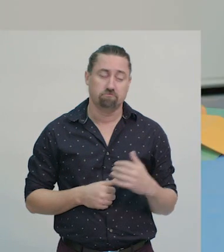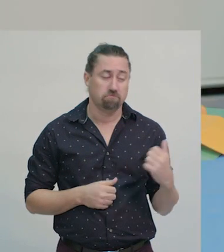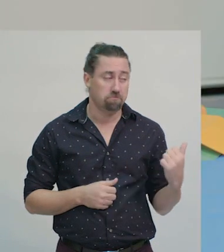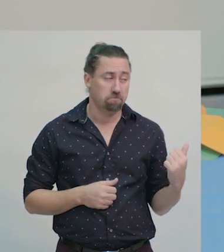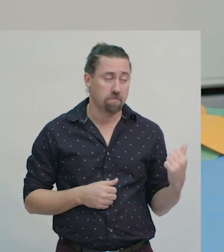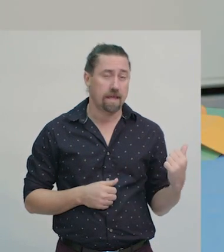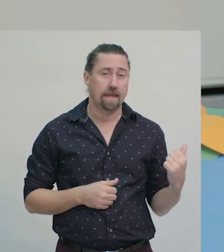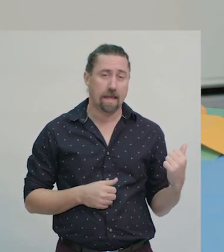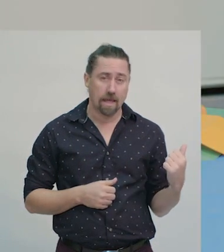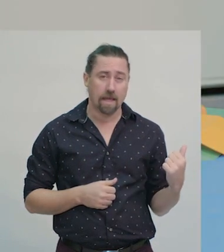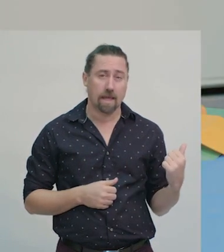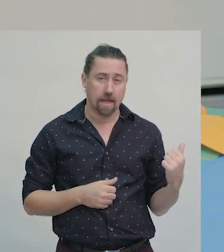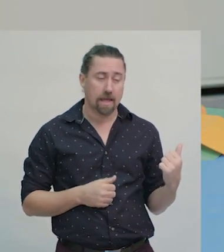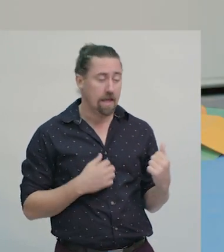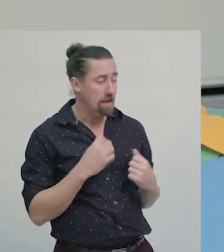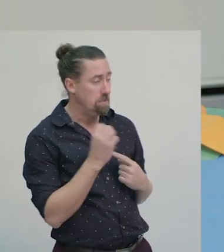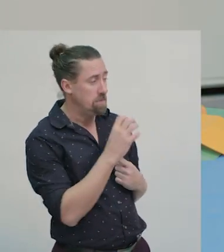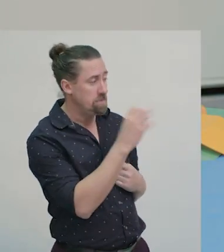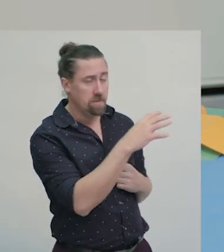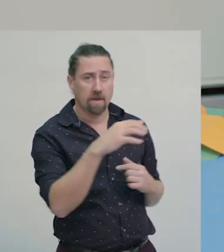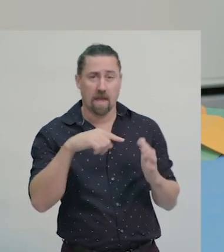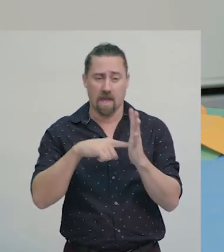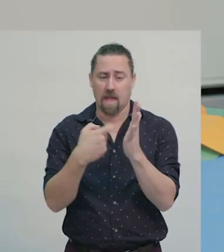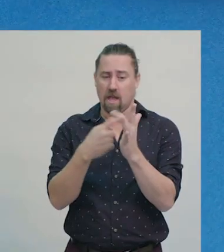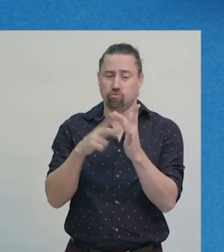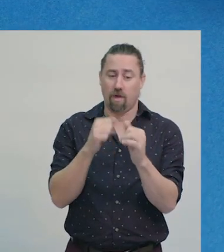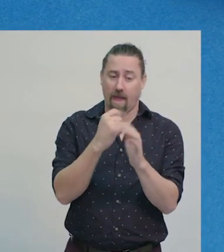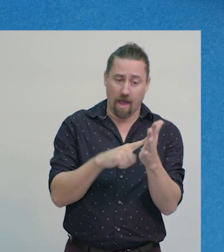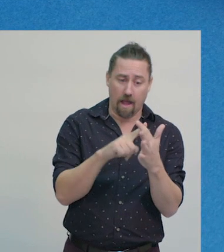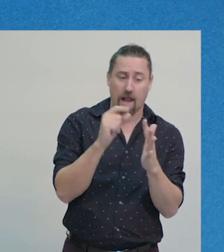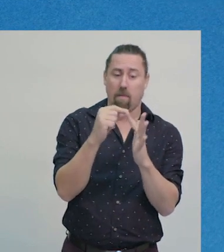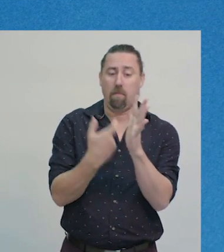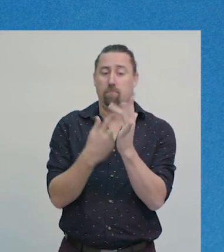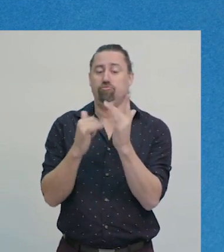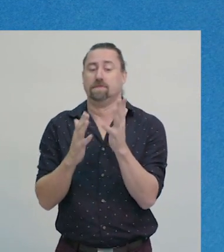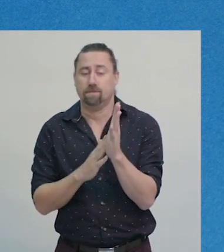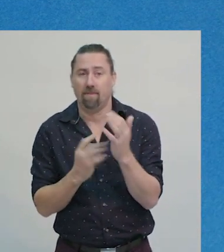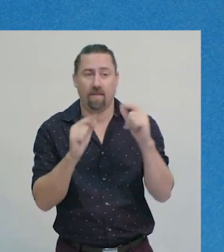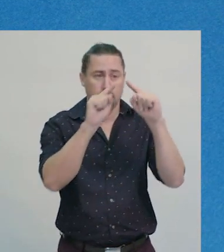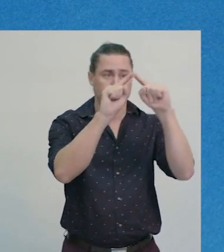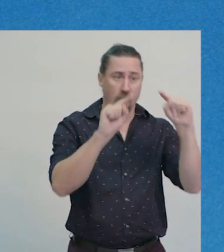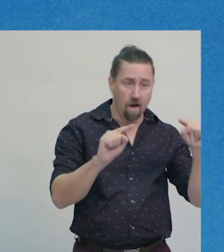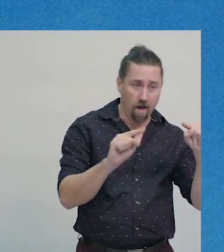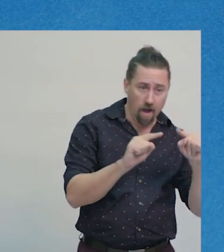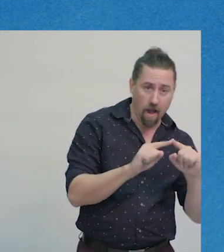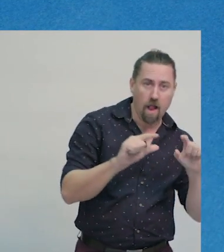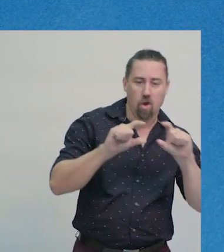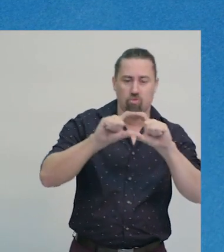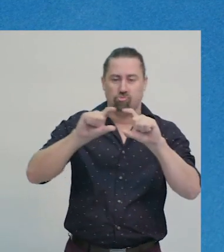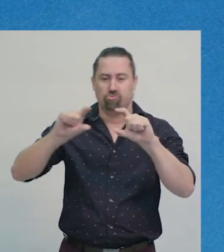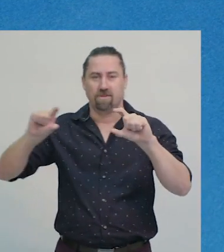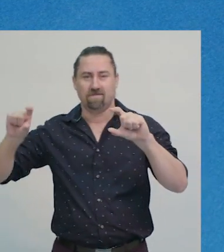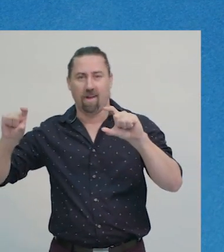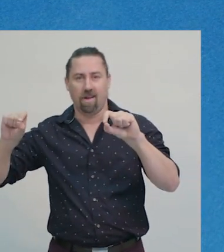So we can see from our table that a triangular prism has triangles and rectangles.